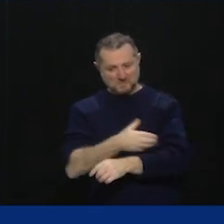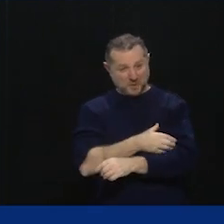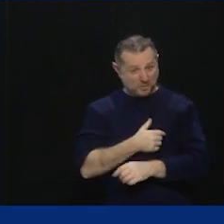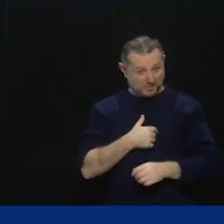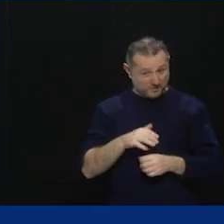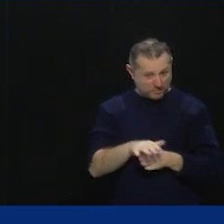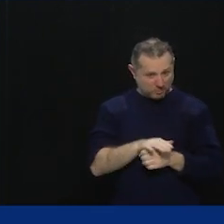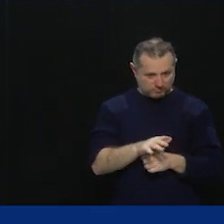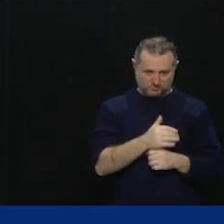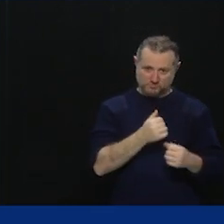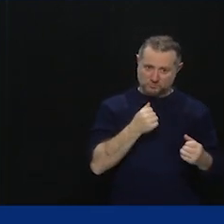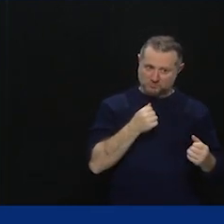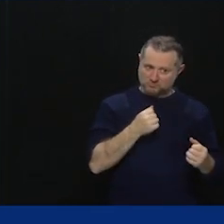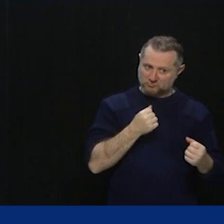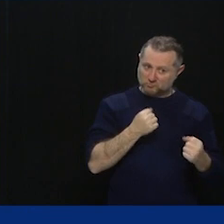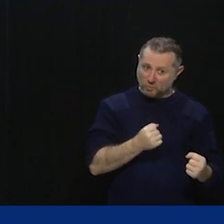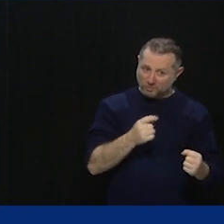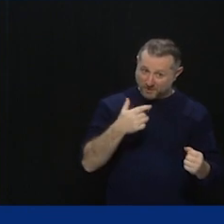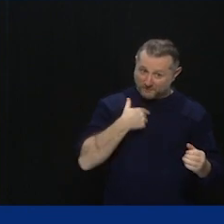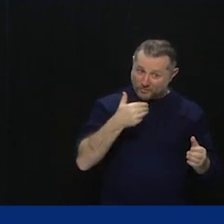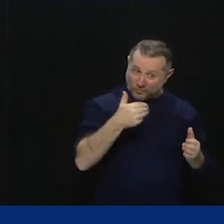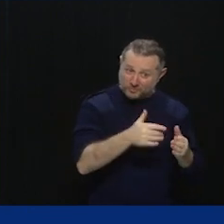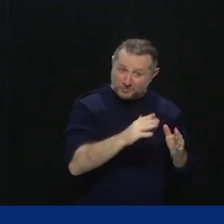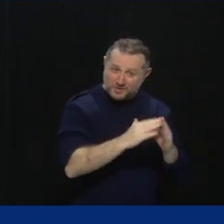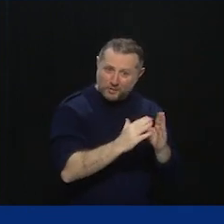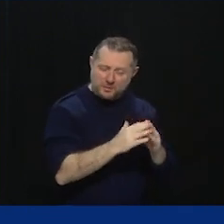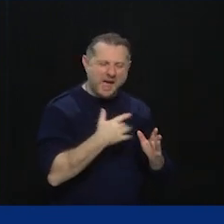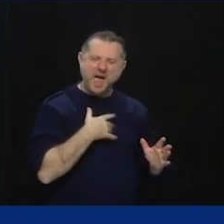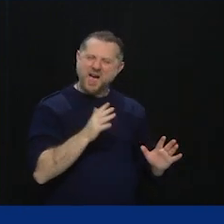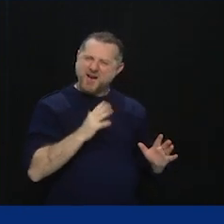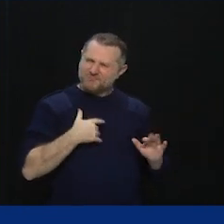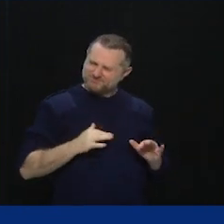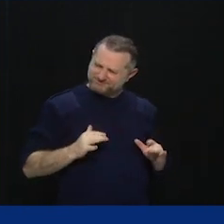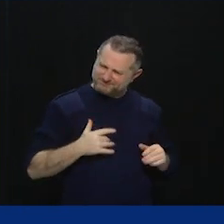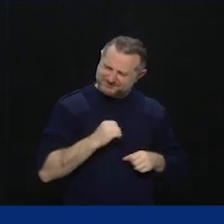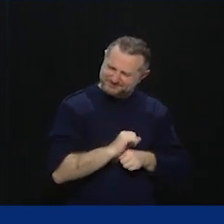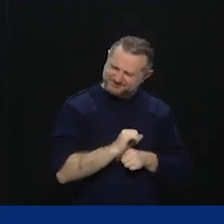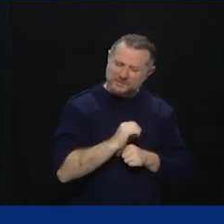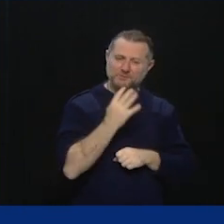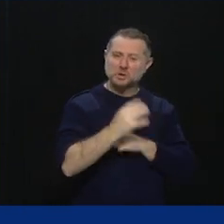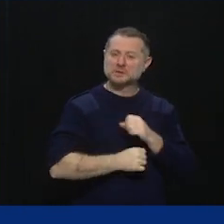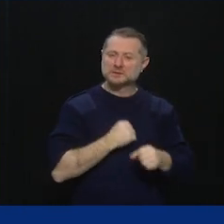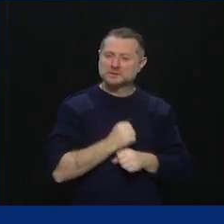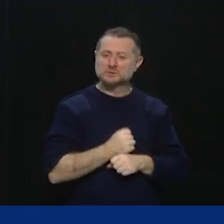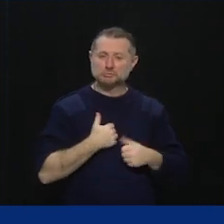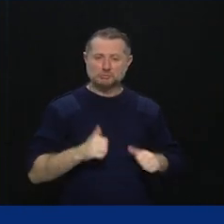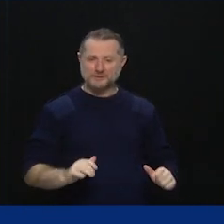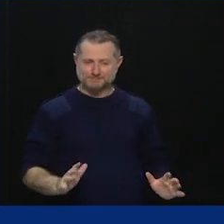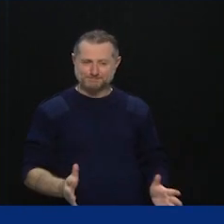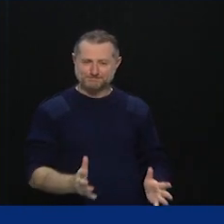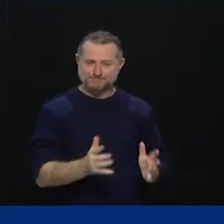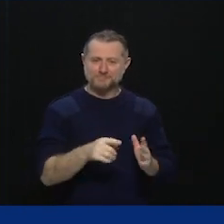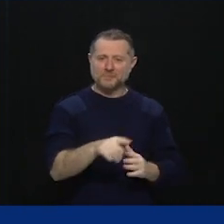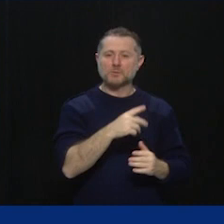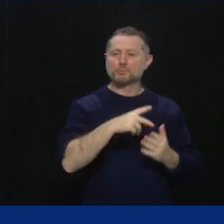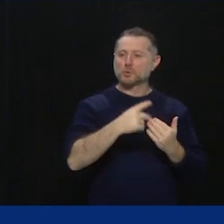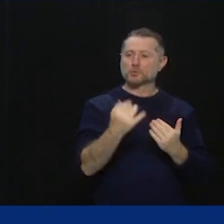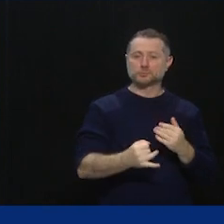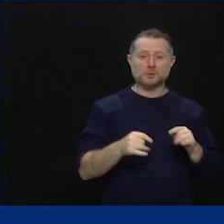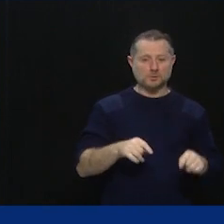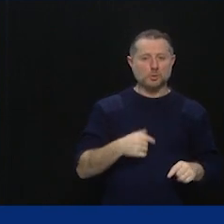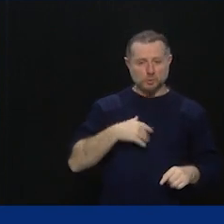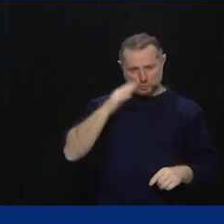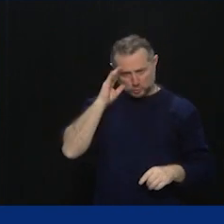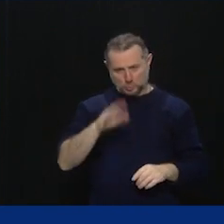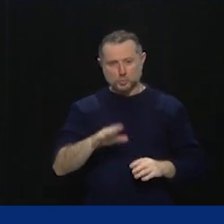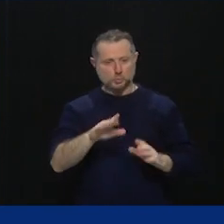and a half to make sure that we incentivize good projects to come. So I know the critical role that you play. I want to thank you for believing in this project and so many